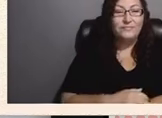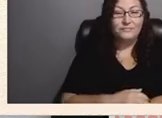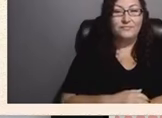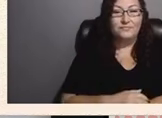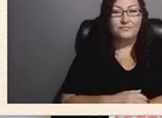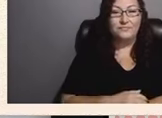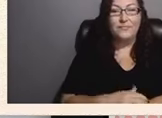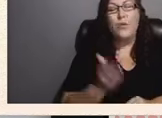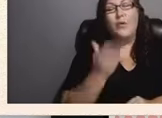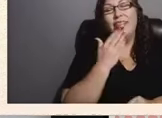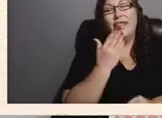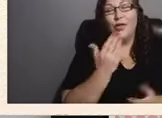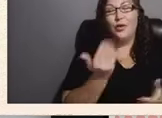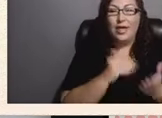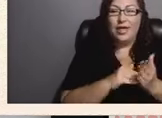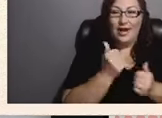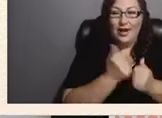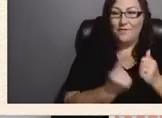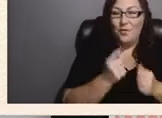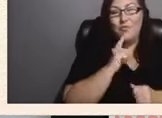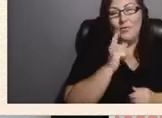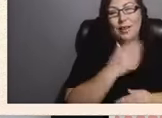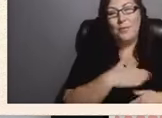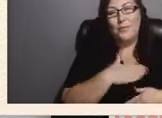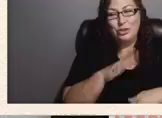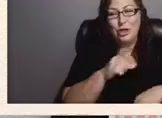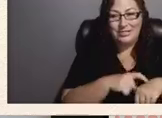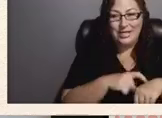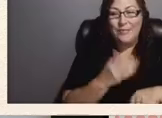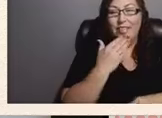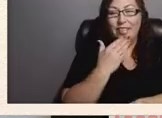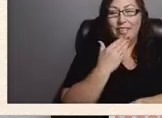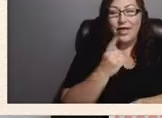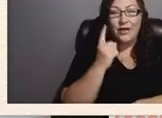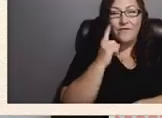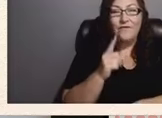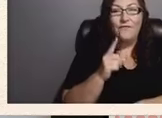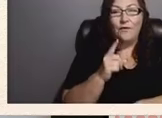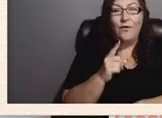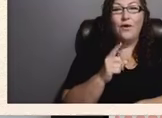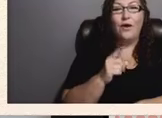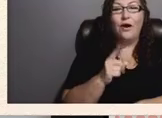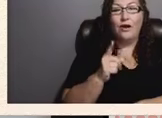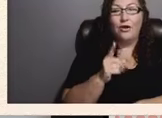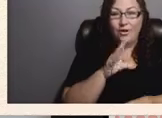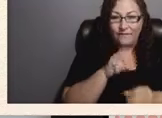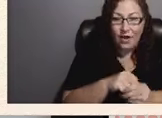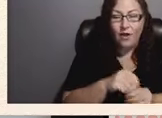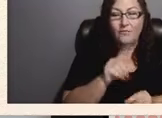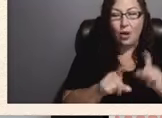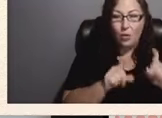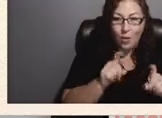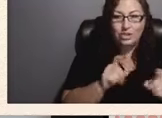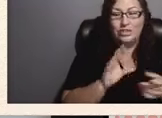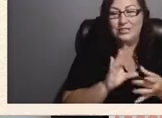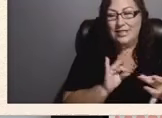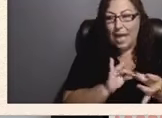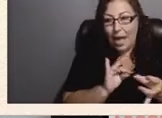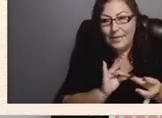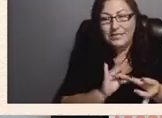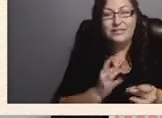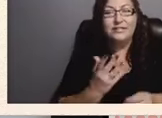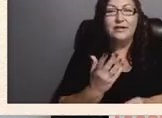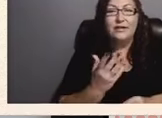thanks again, everybody. Really appreciate your time. Thanks for your engagement and involvement, questions, comments,